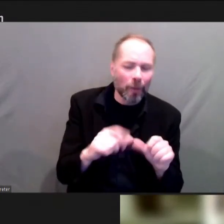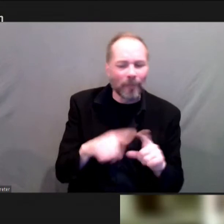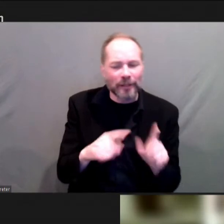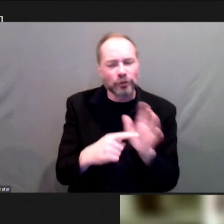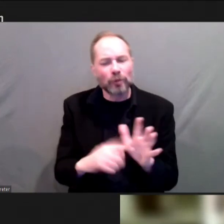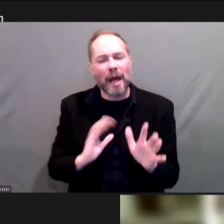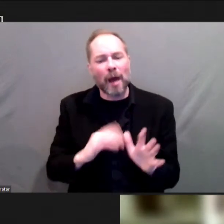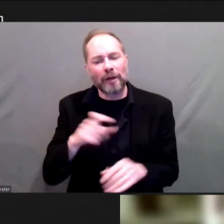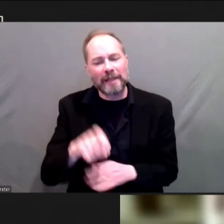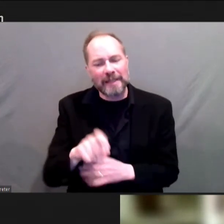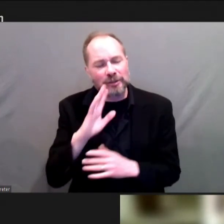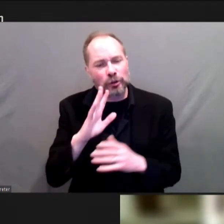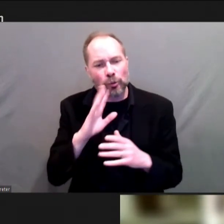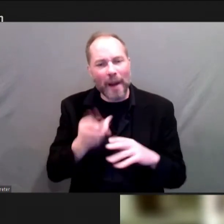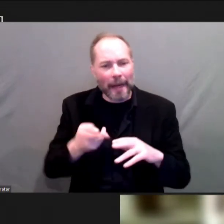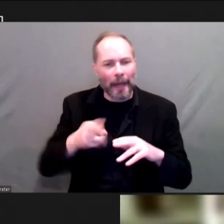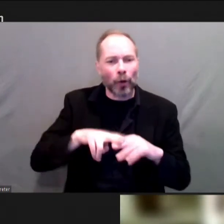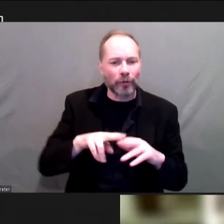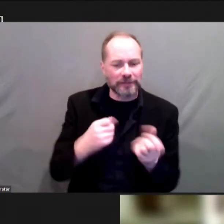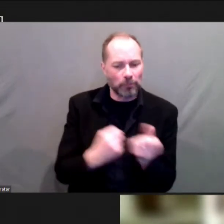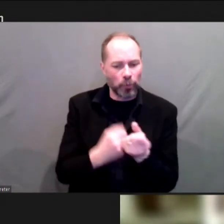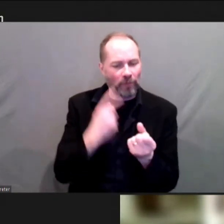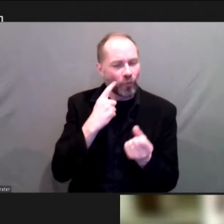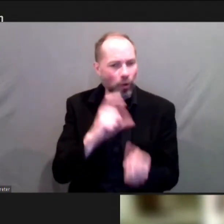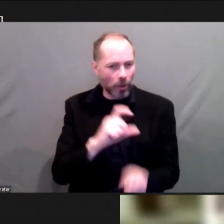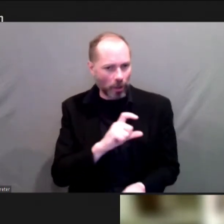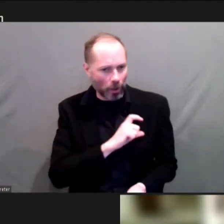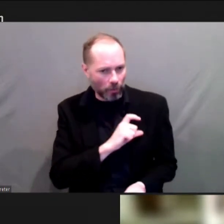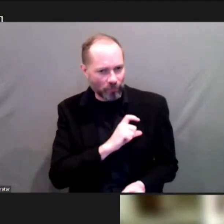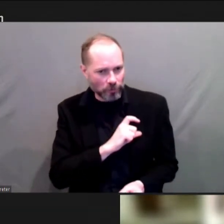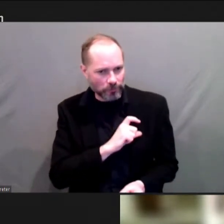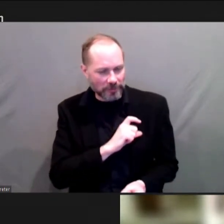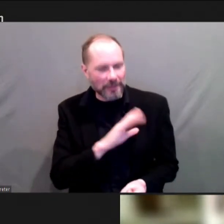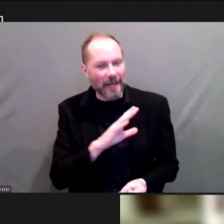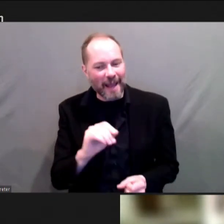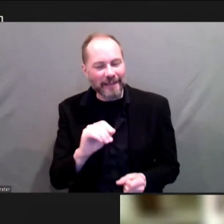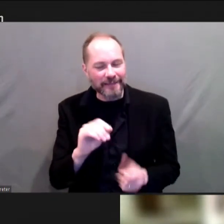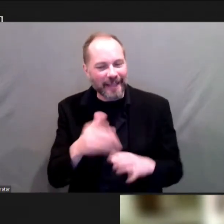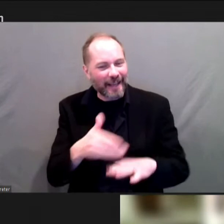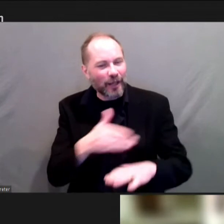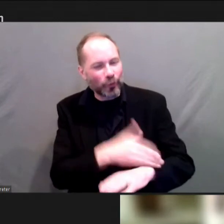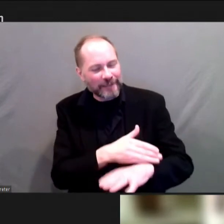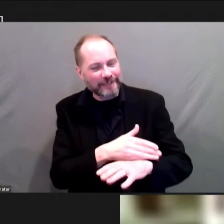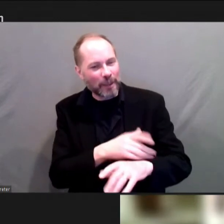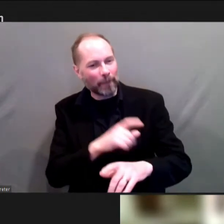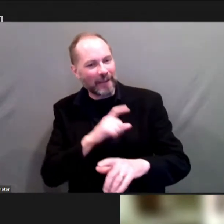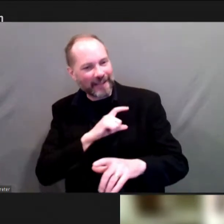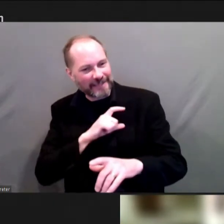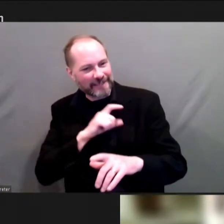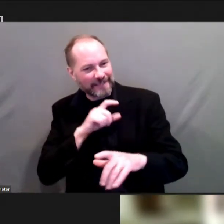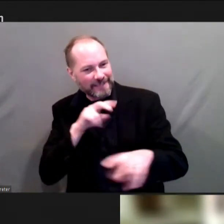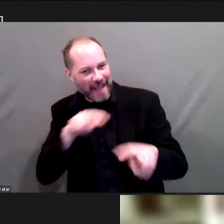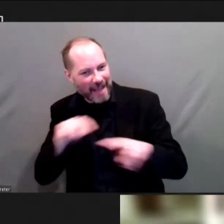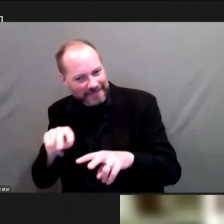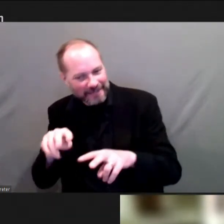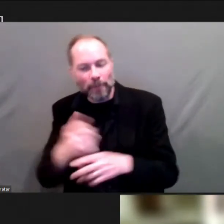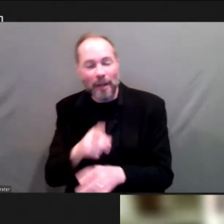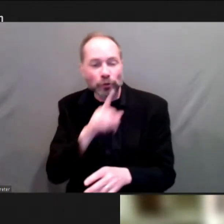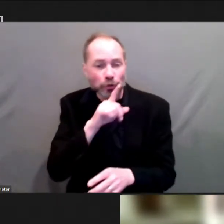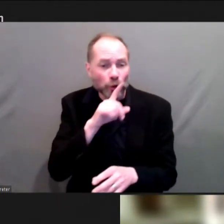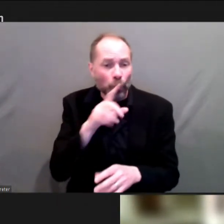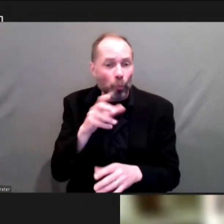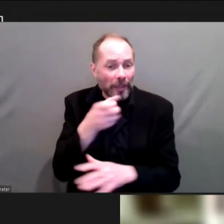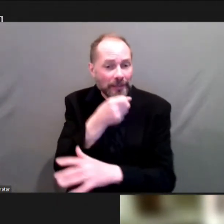increase our support for law enforcement, more and better policing, making sure that we are detaining